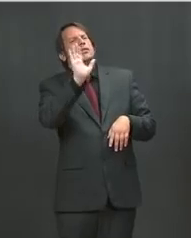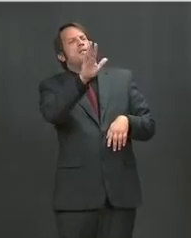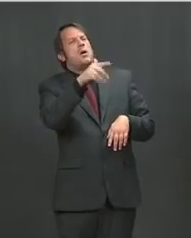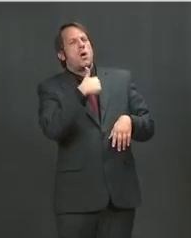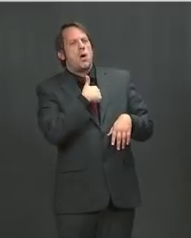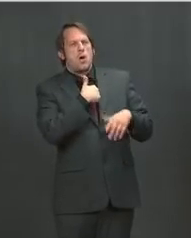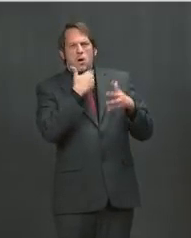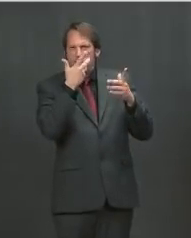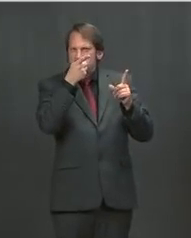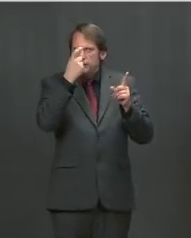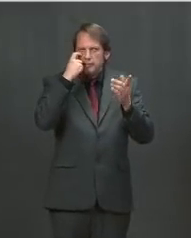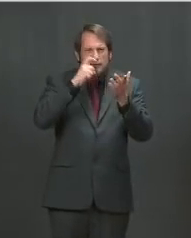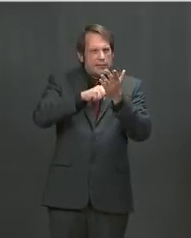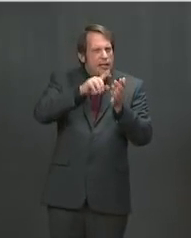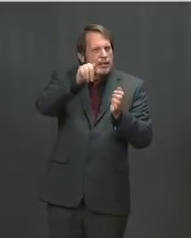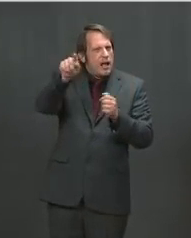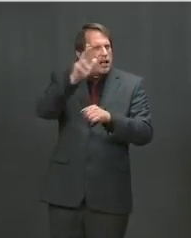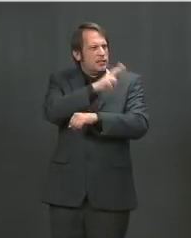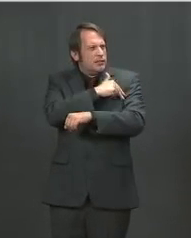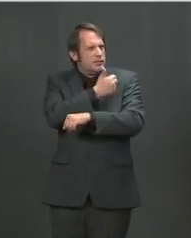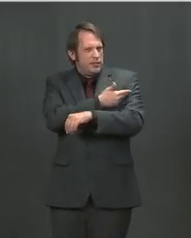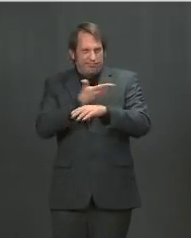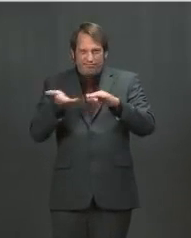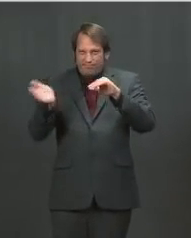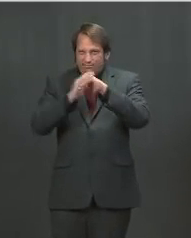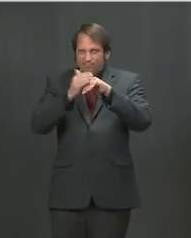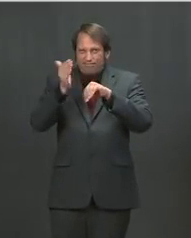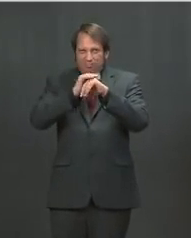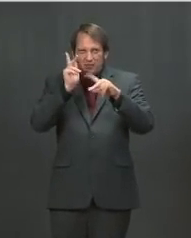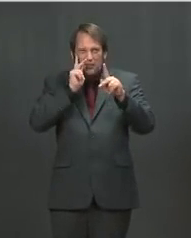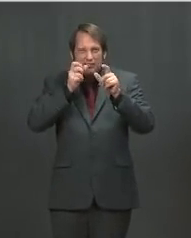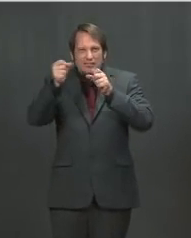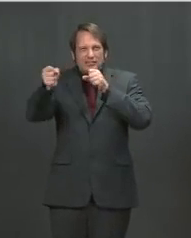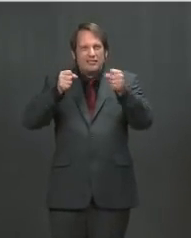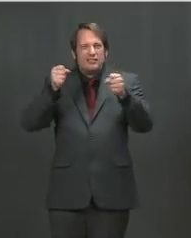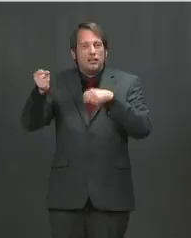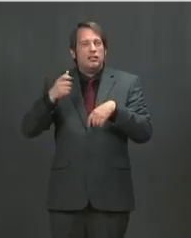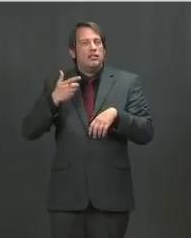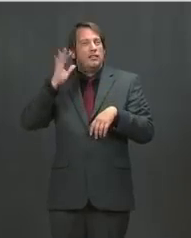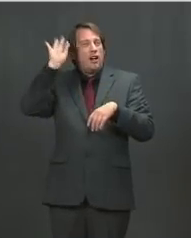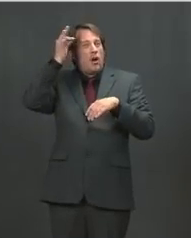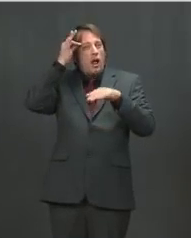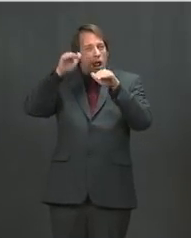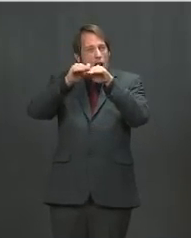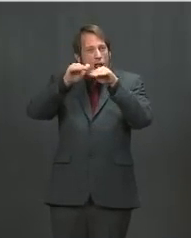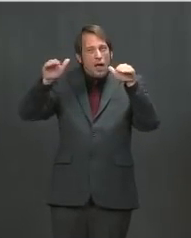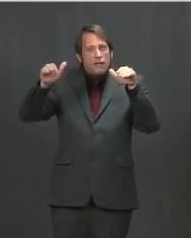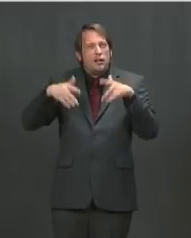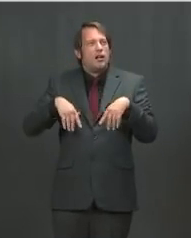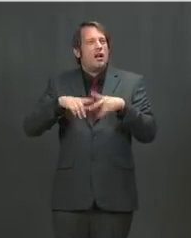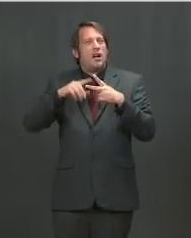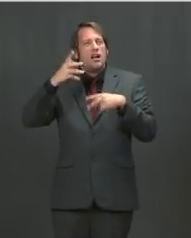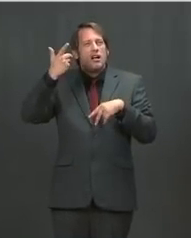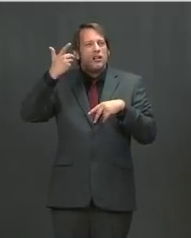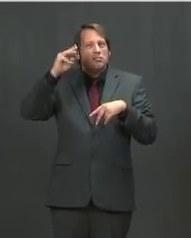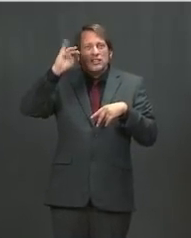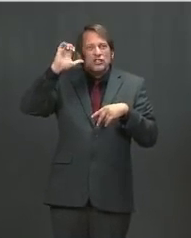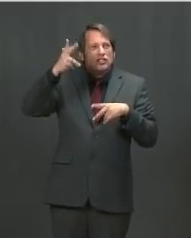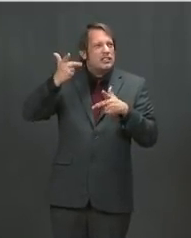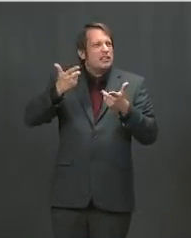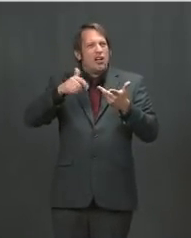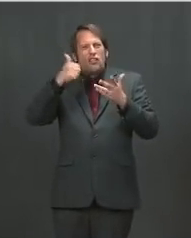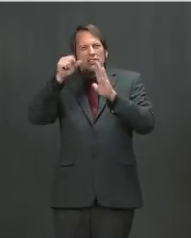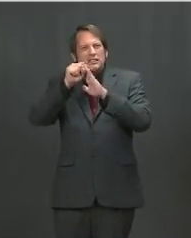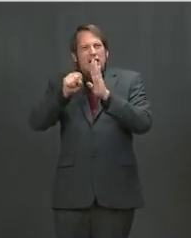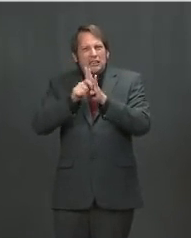again. Is there a plan on the federal level to push more vaccines to Michigan and other states nationally that are once again fighting